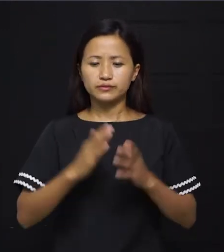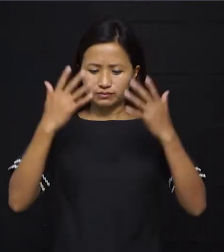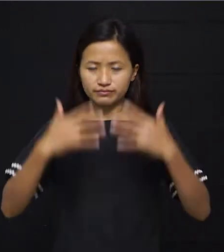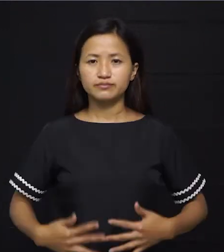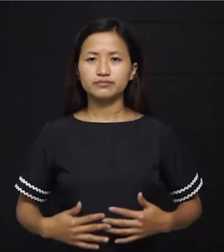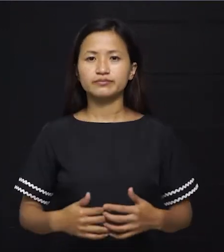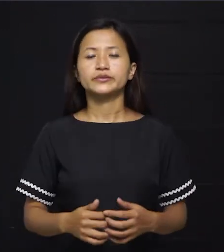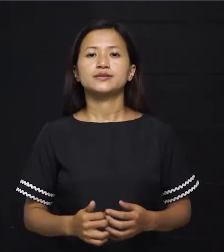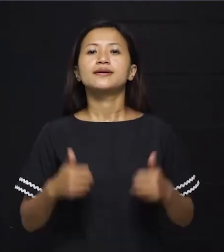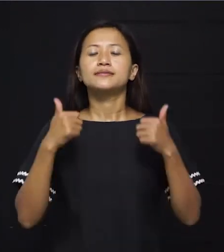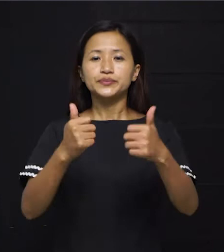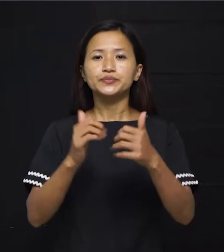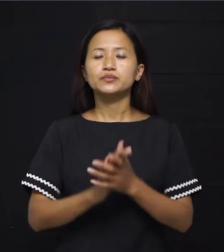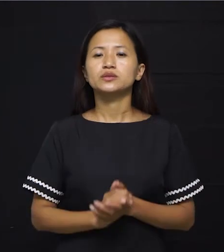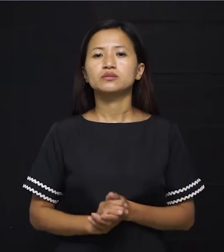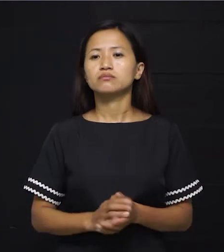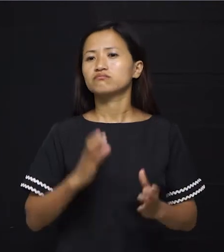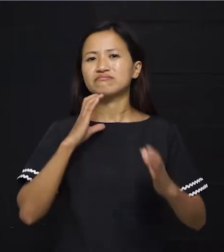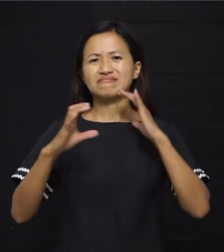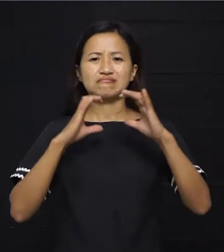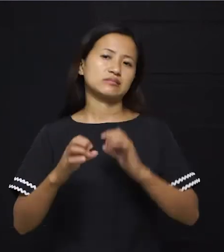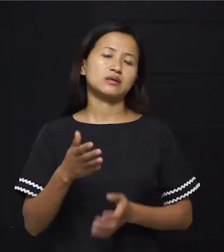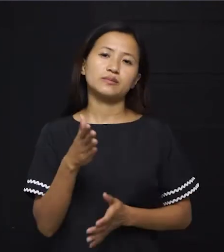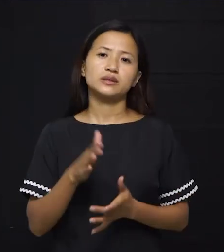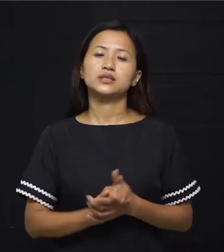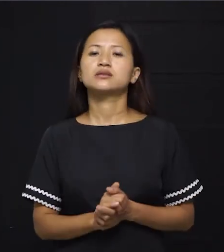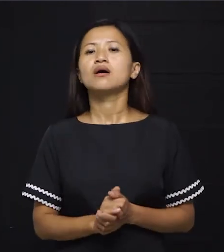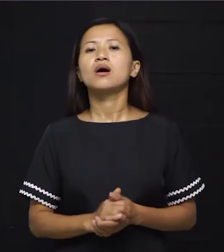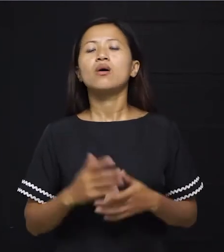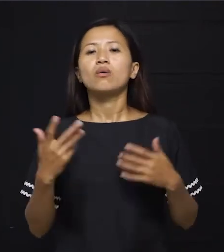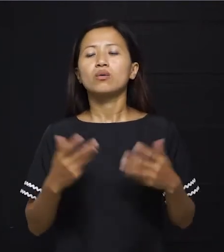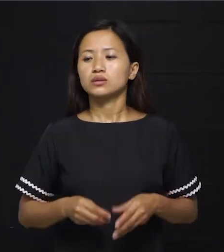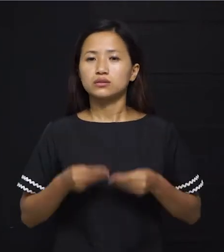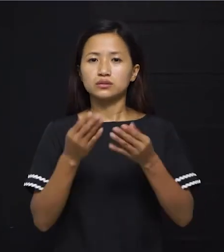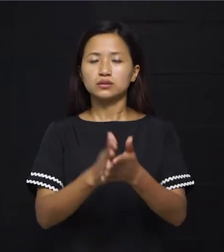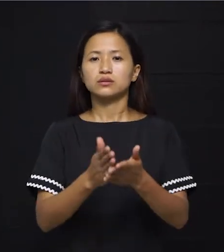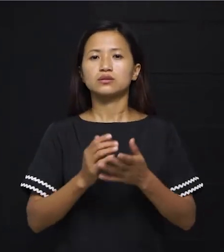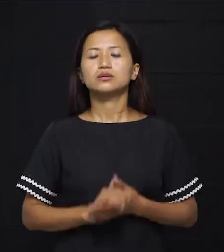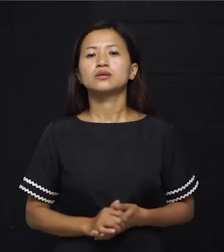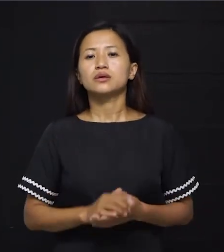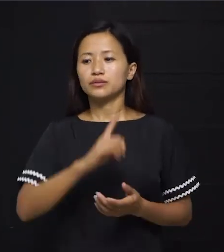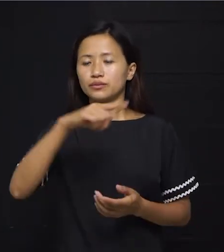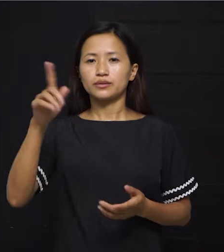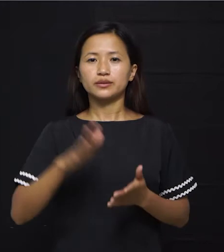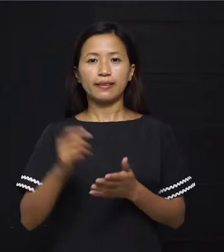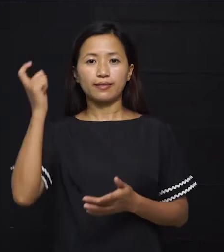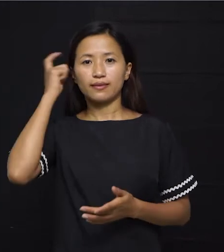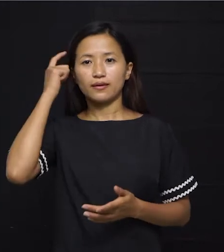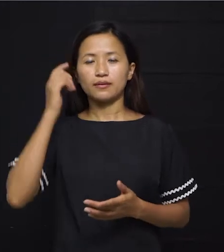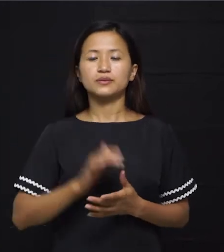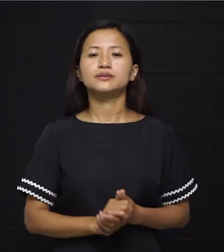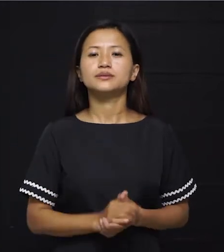in perfect state and there was no complaint. Or else why would Algu sell, right? He was a right-thinking person.